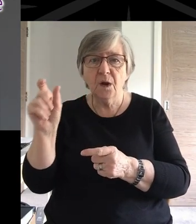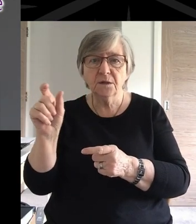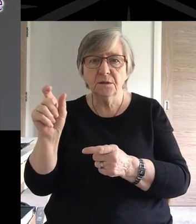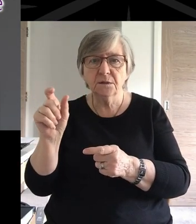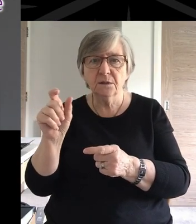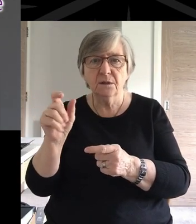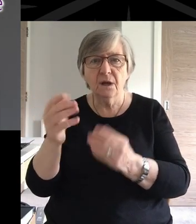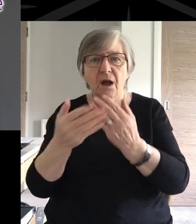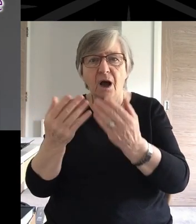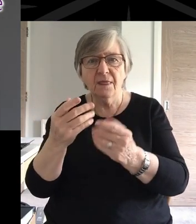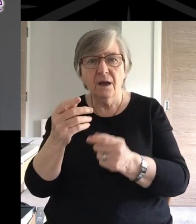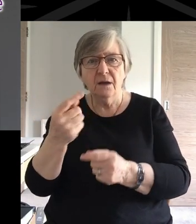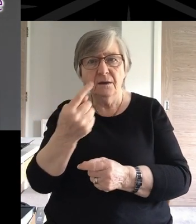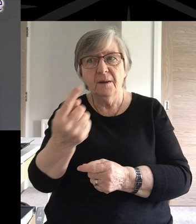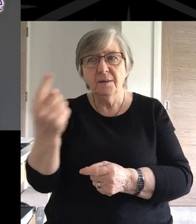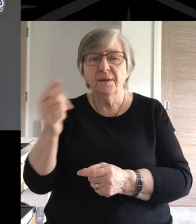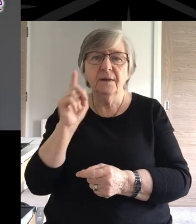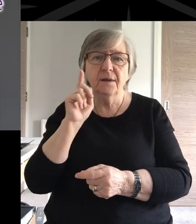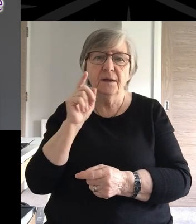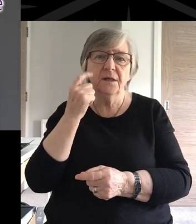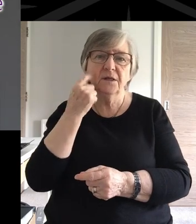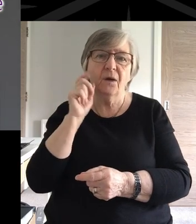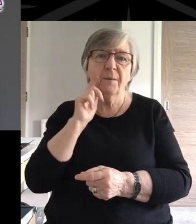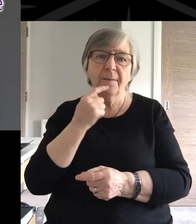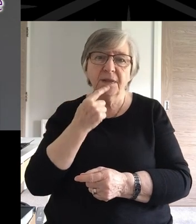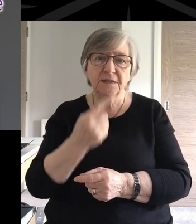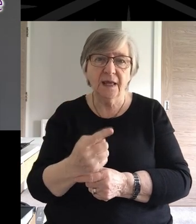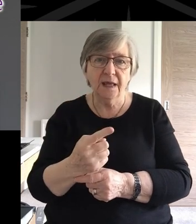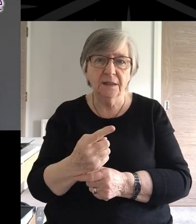of the individual responses, ones that they